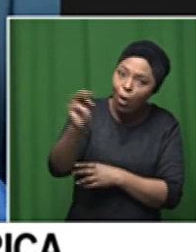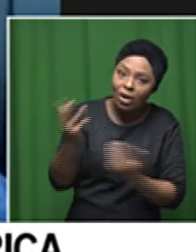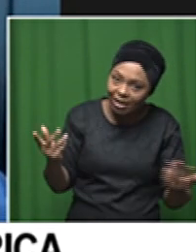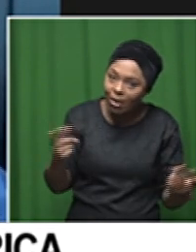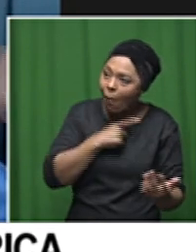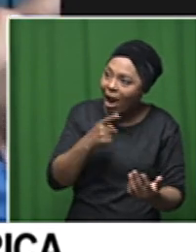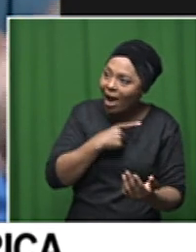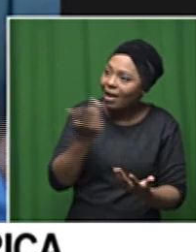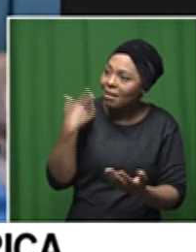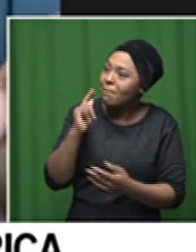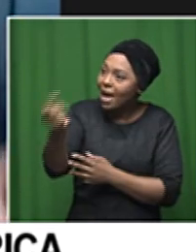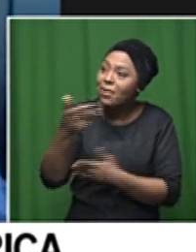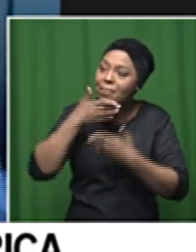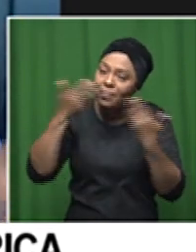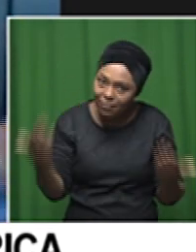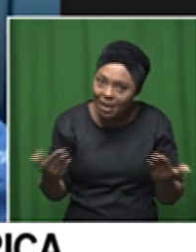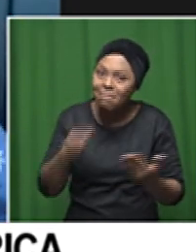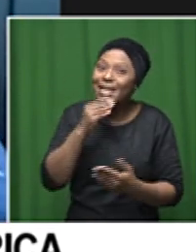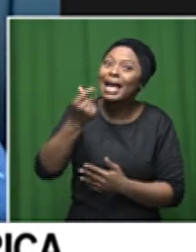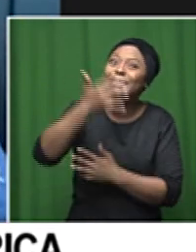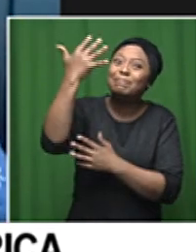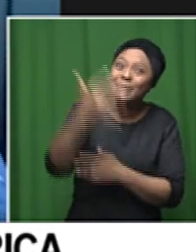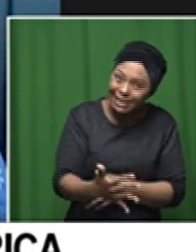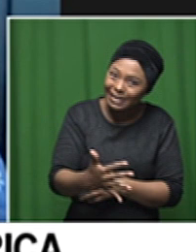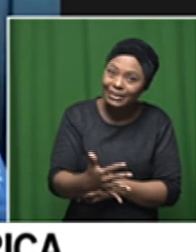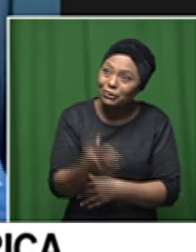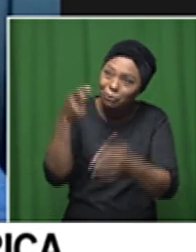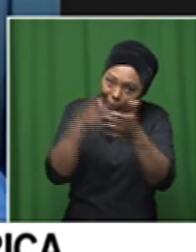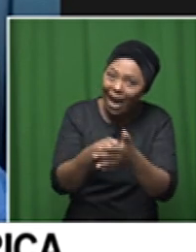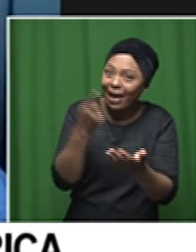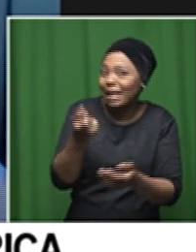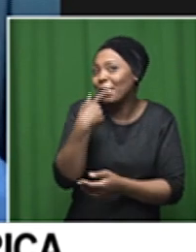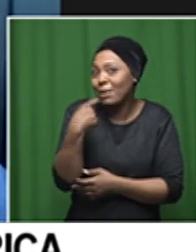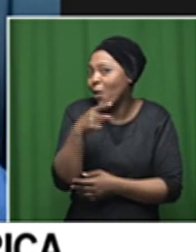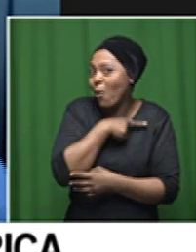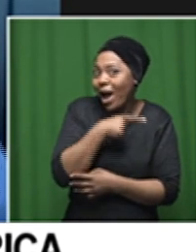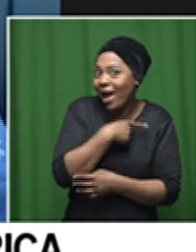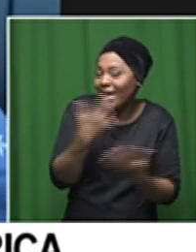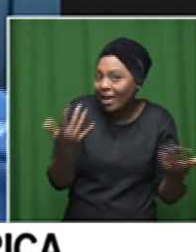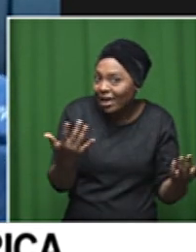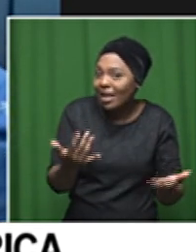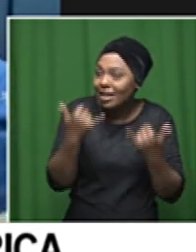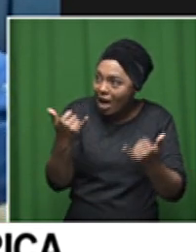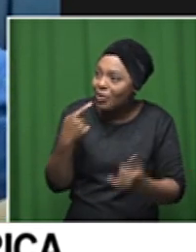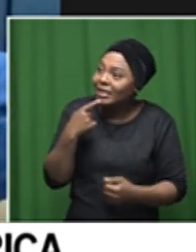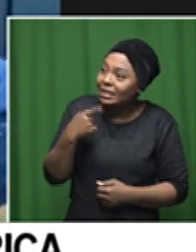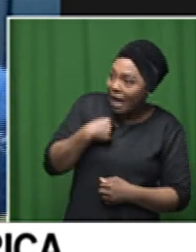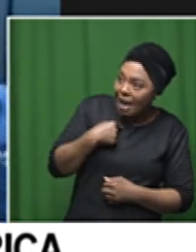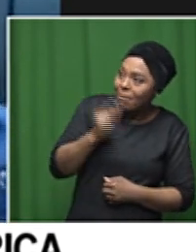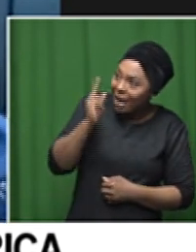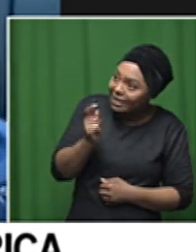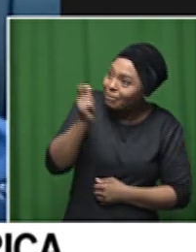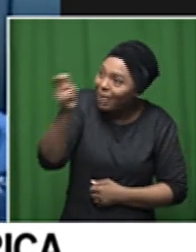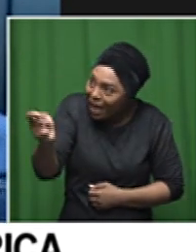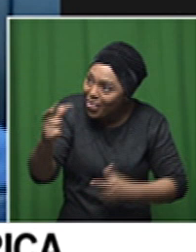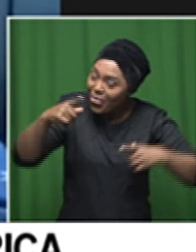means it becomes too expensive for you to buy medicines because you are told, pay me what you